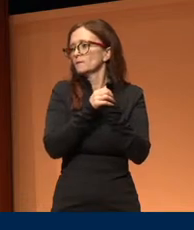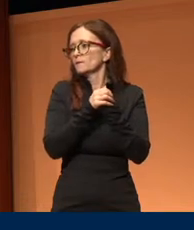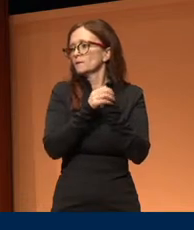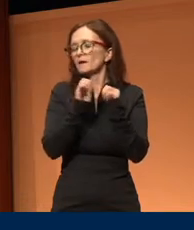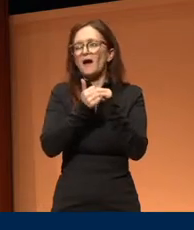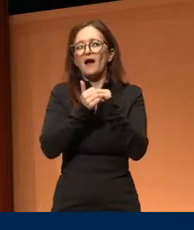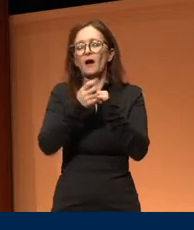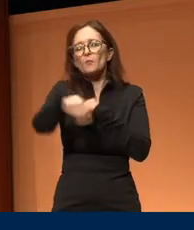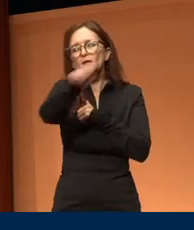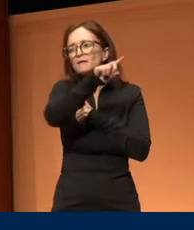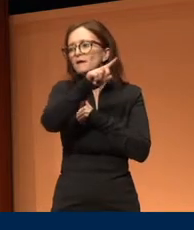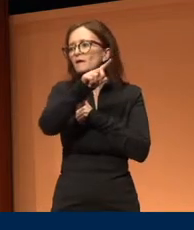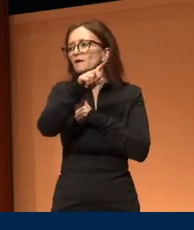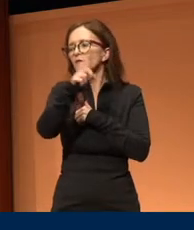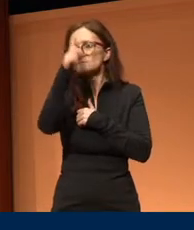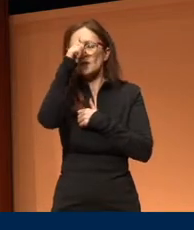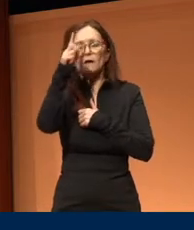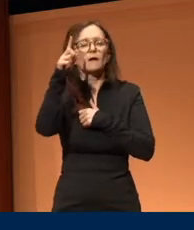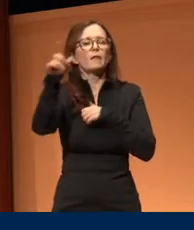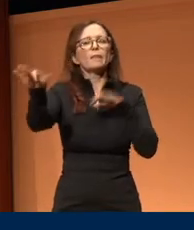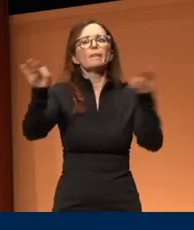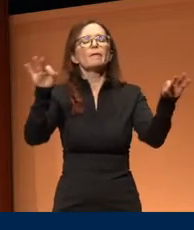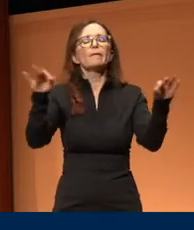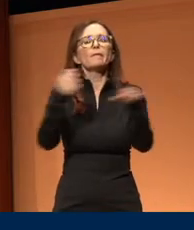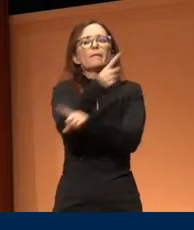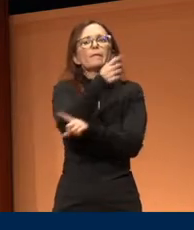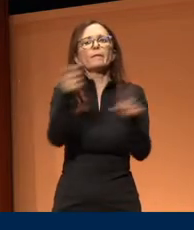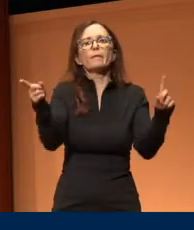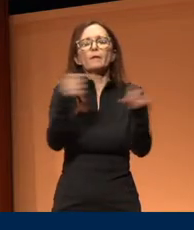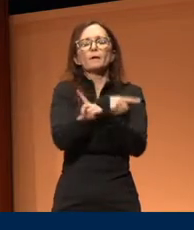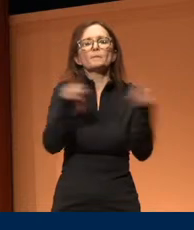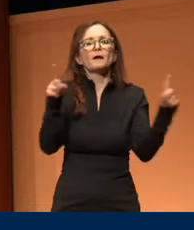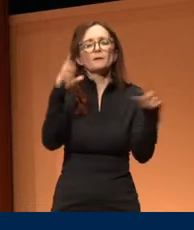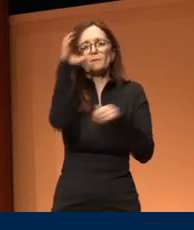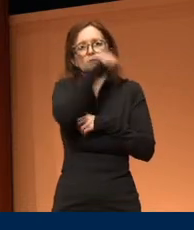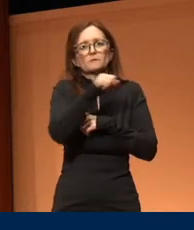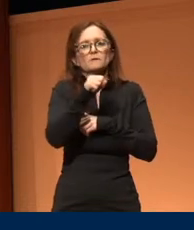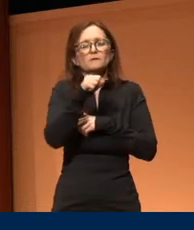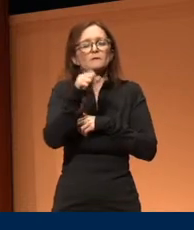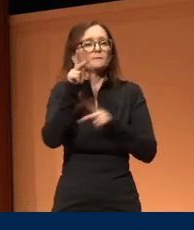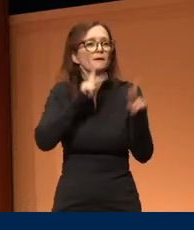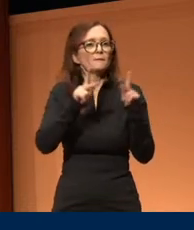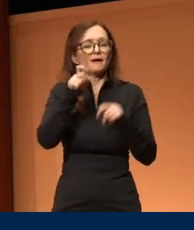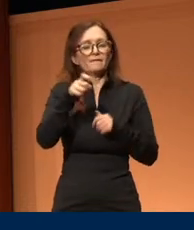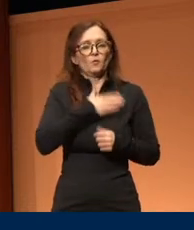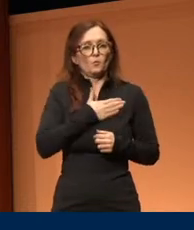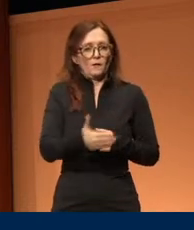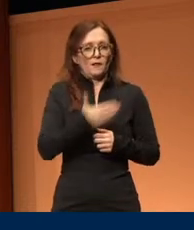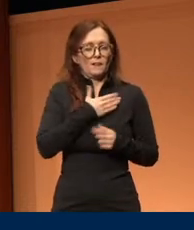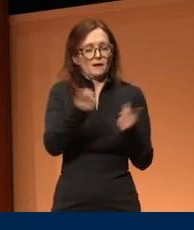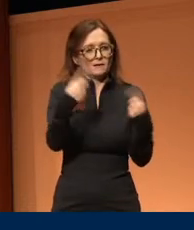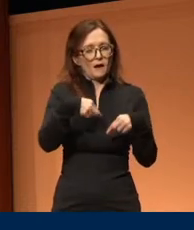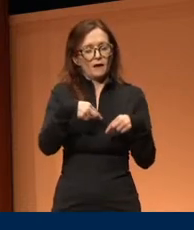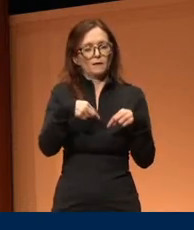How do they, like you say it's random, but presumably these people have to be willing. Mm-hmm.